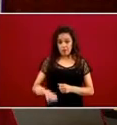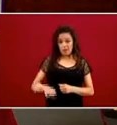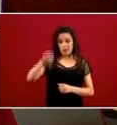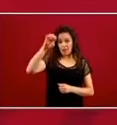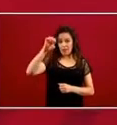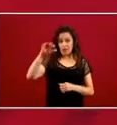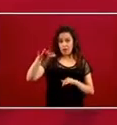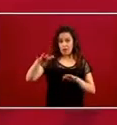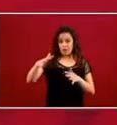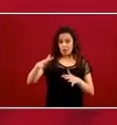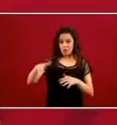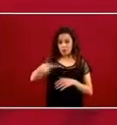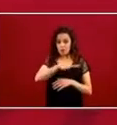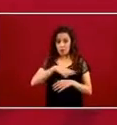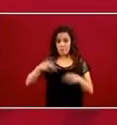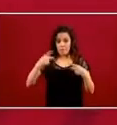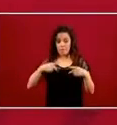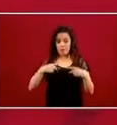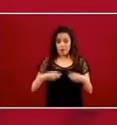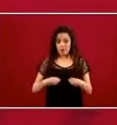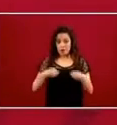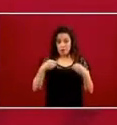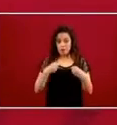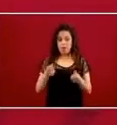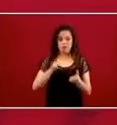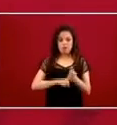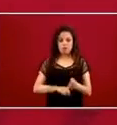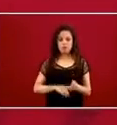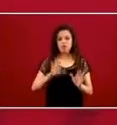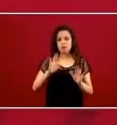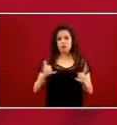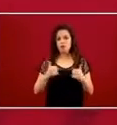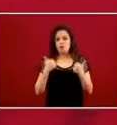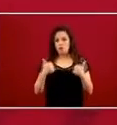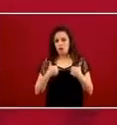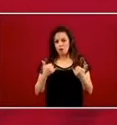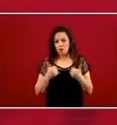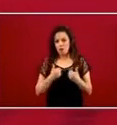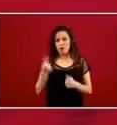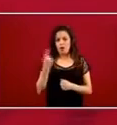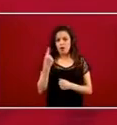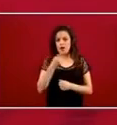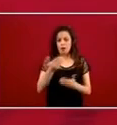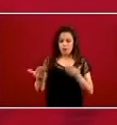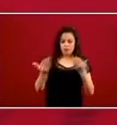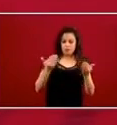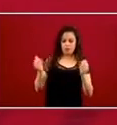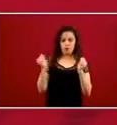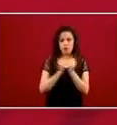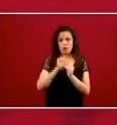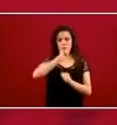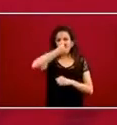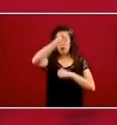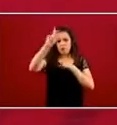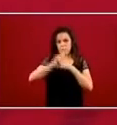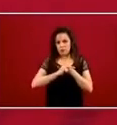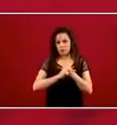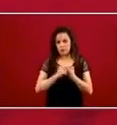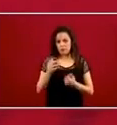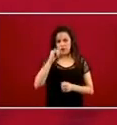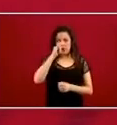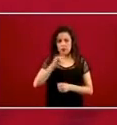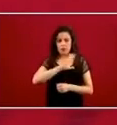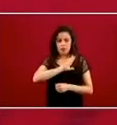Mexico has the age distribution which is younger than European countries. For example,